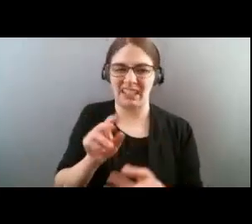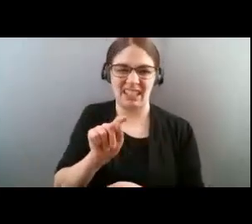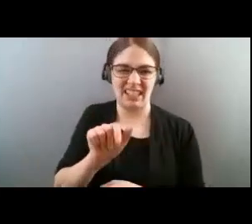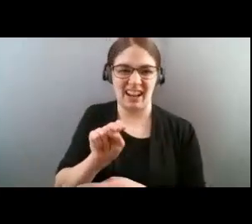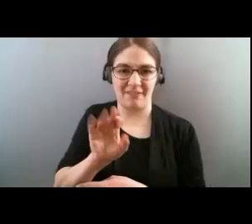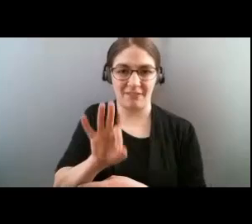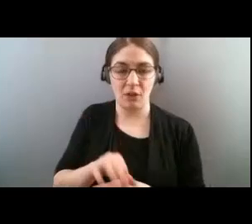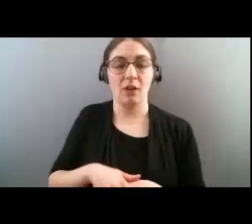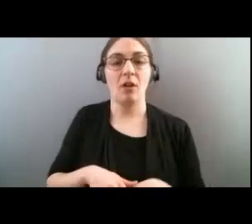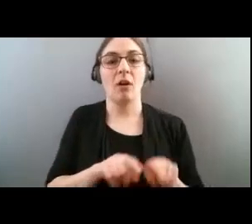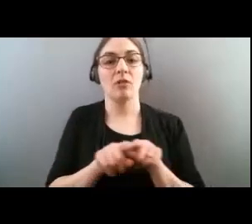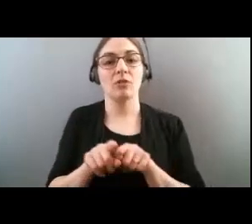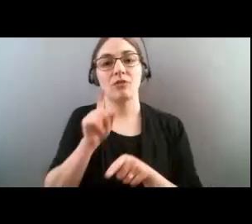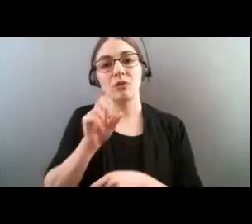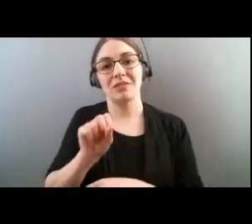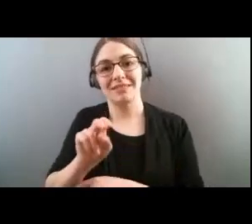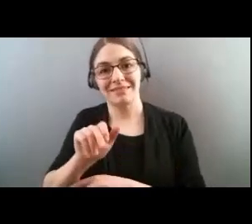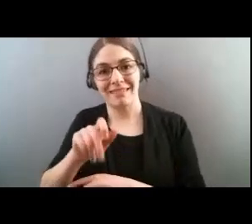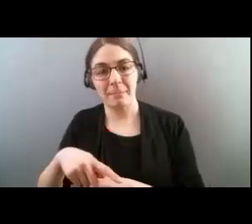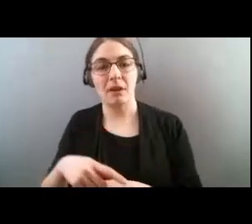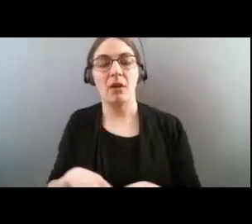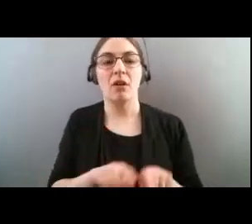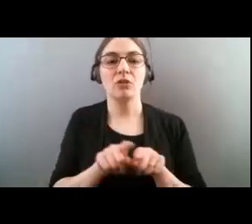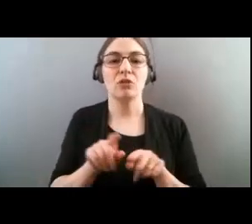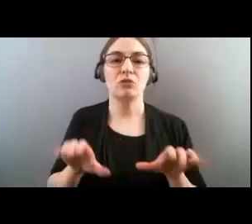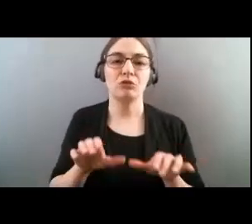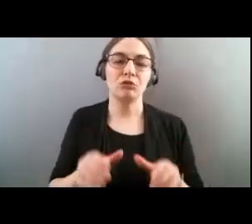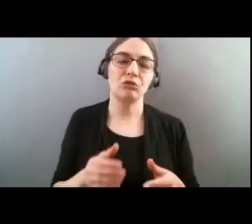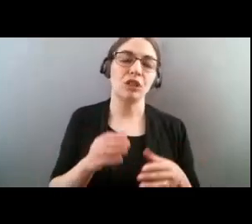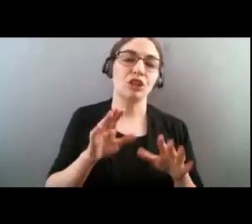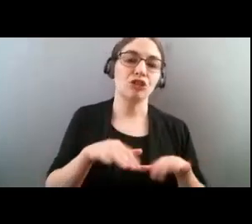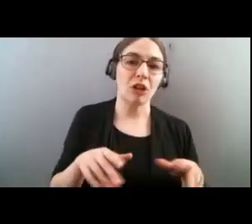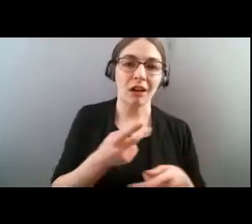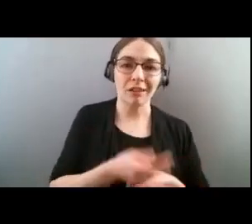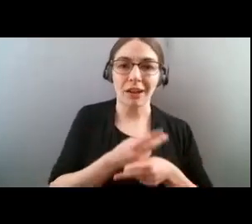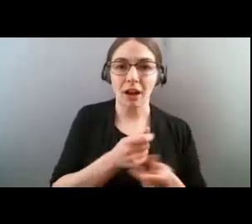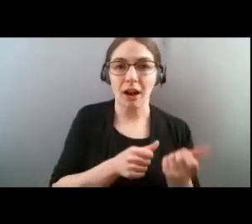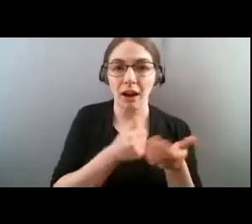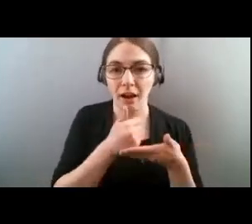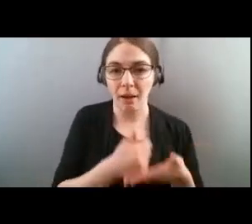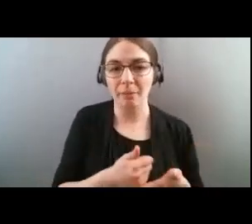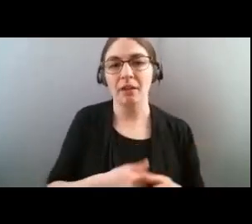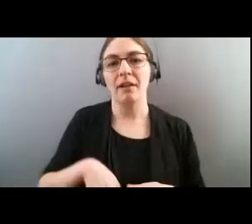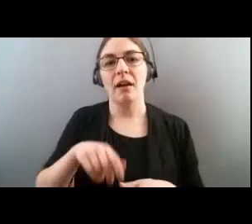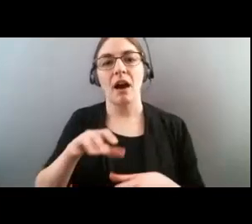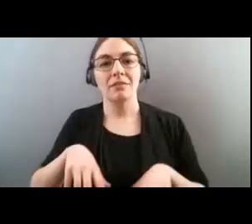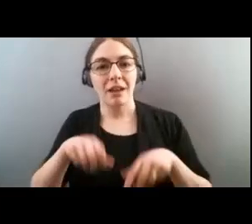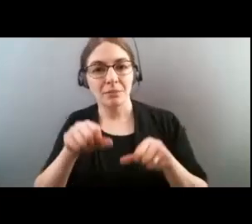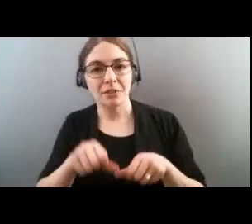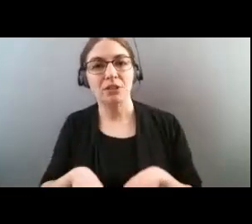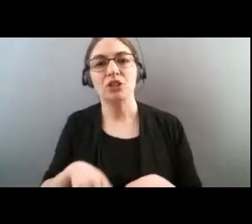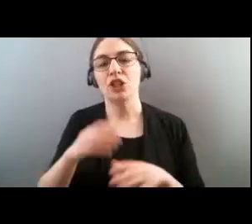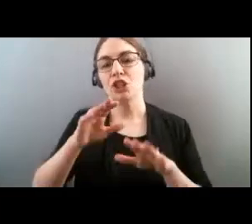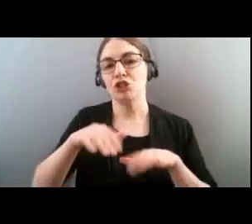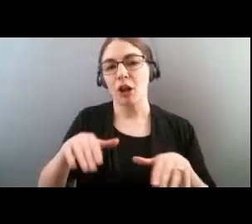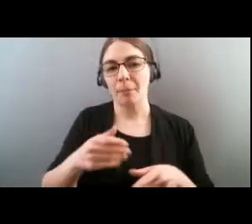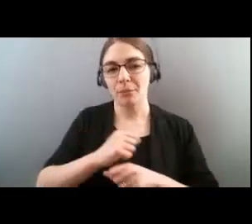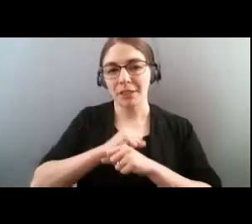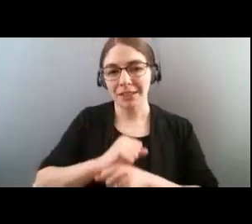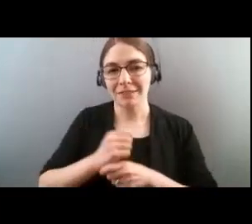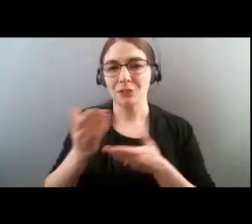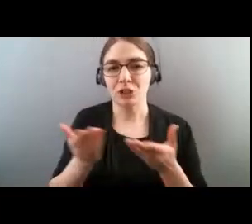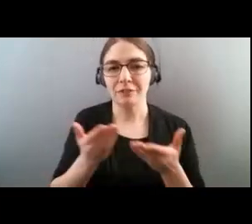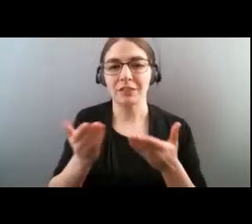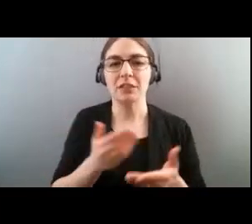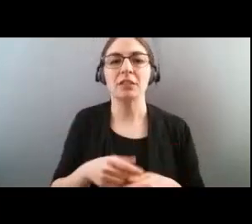or SNAP. We also do child care assistance, energy assistance, adoption, foster care, child protective services, child support enforcement, Office